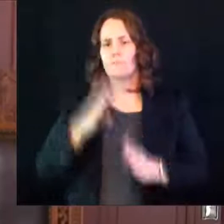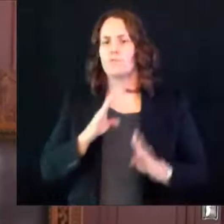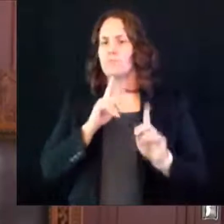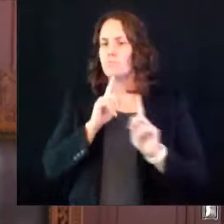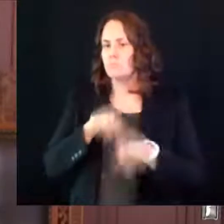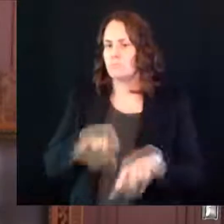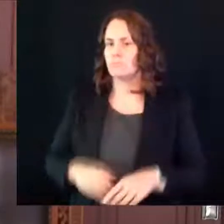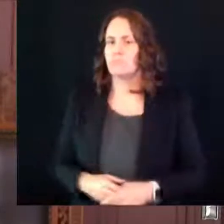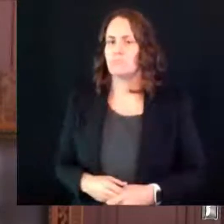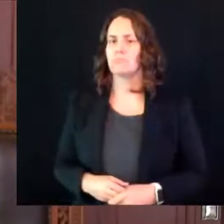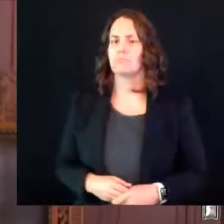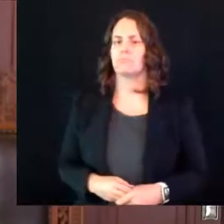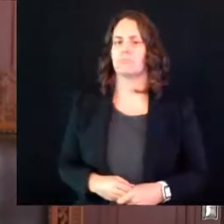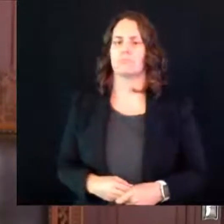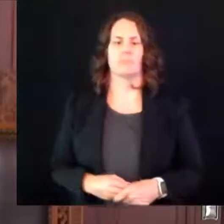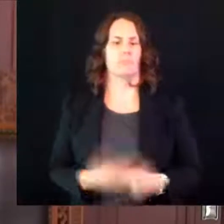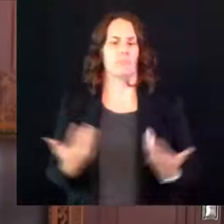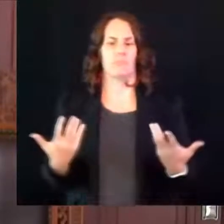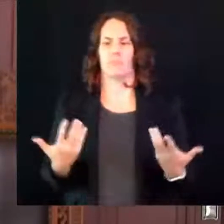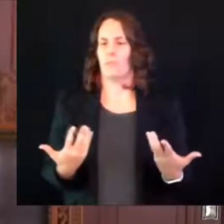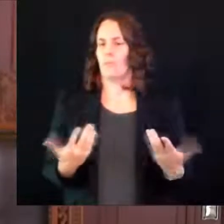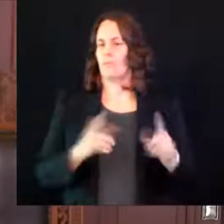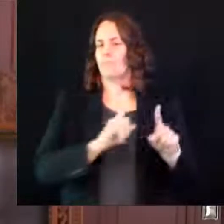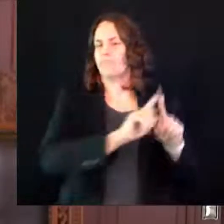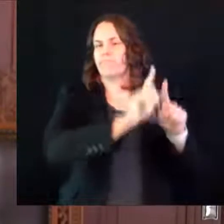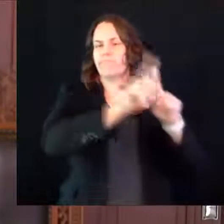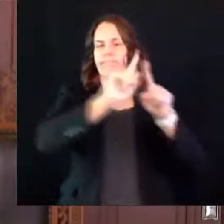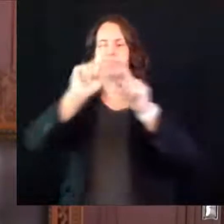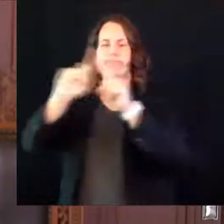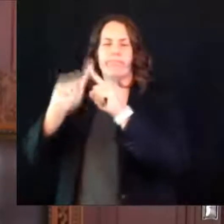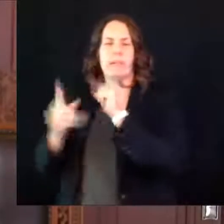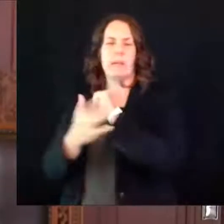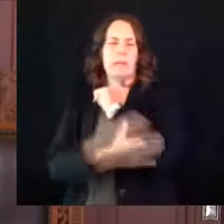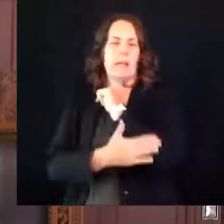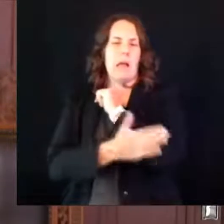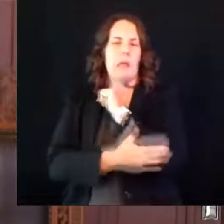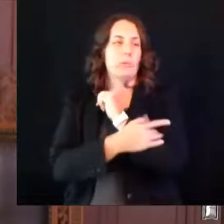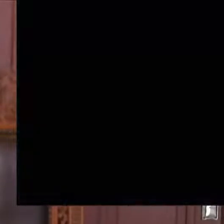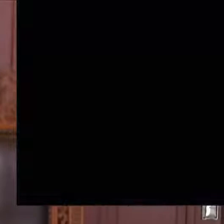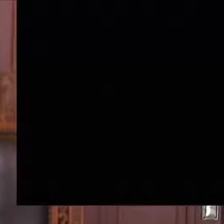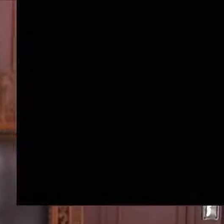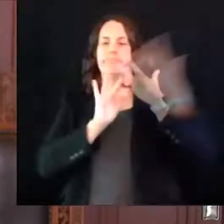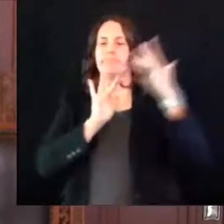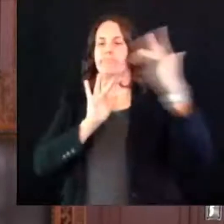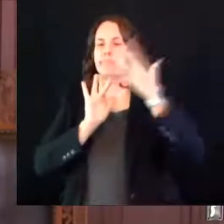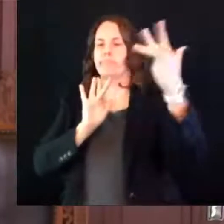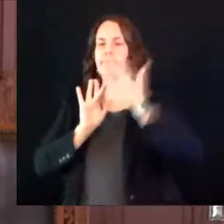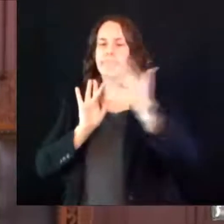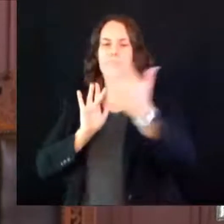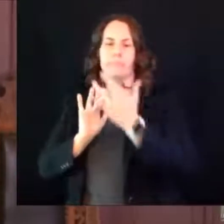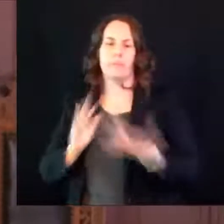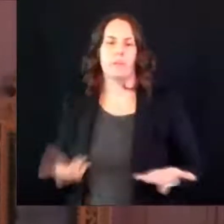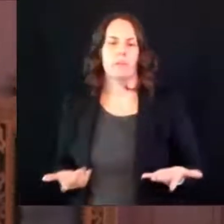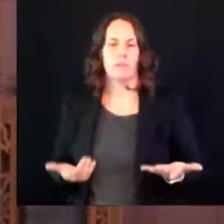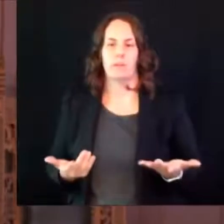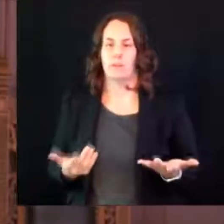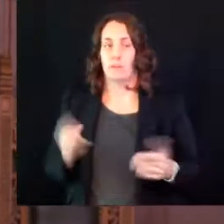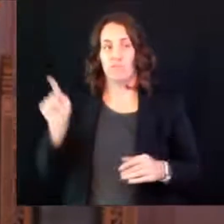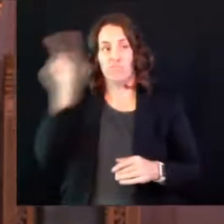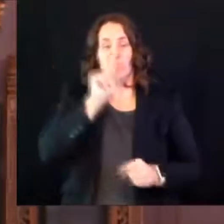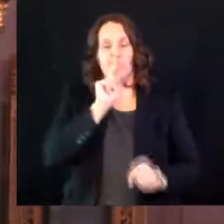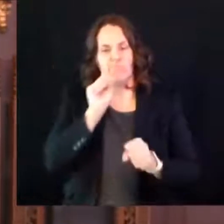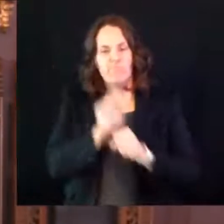problem. We know that masks work. We also know that there is a number of people that believe that wearing a